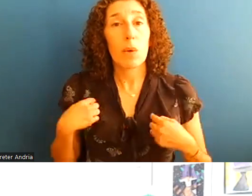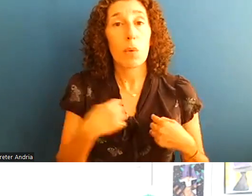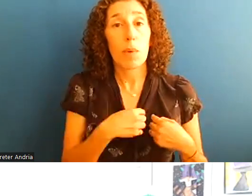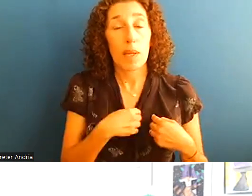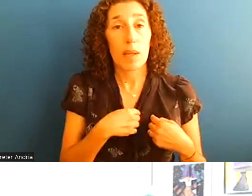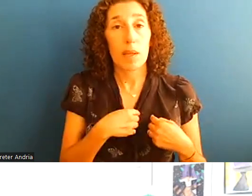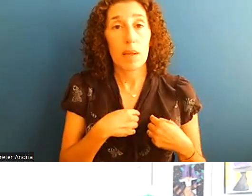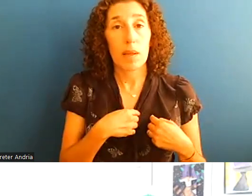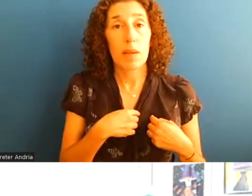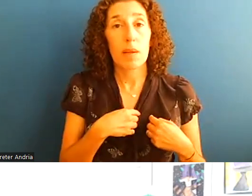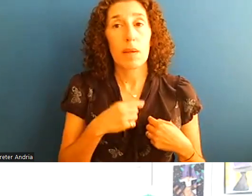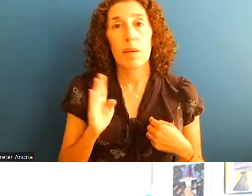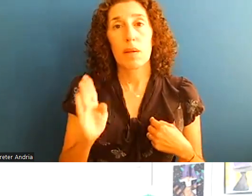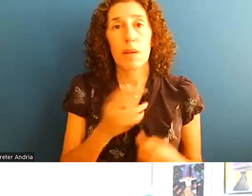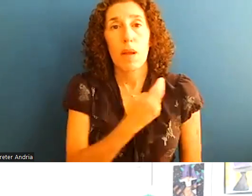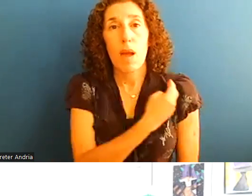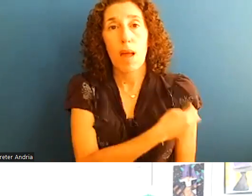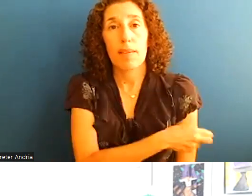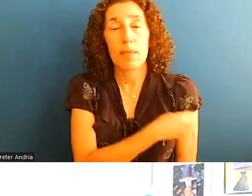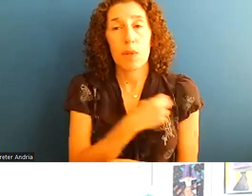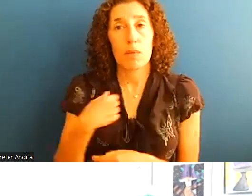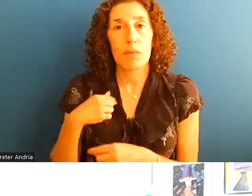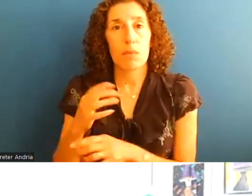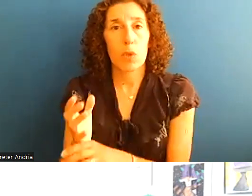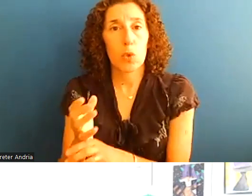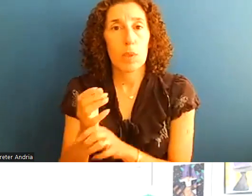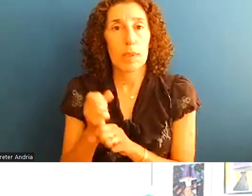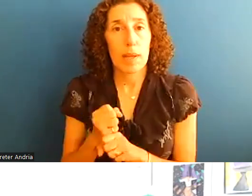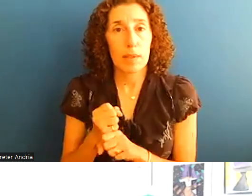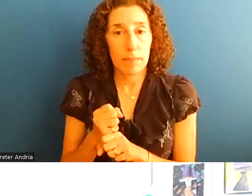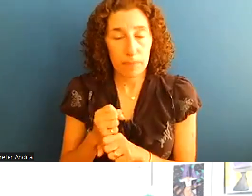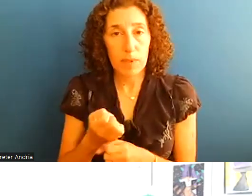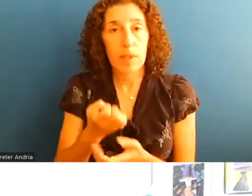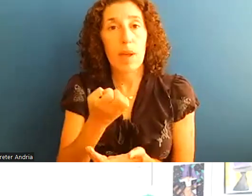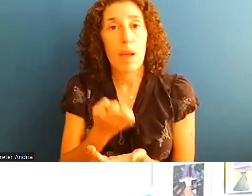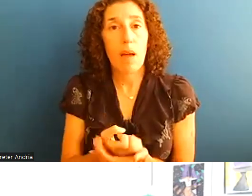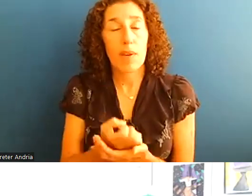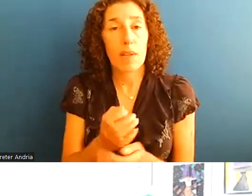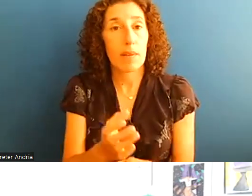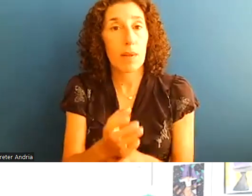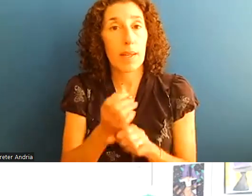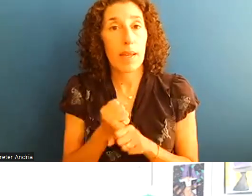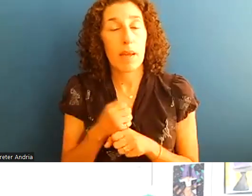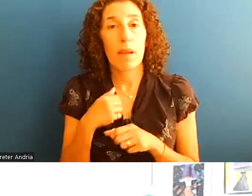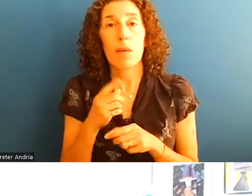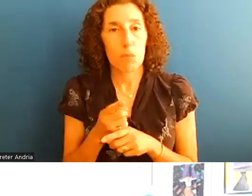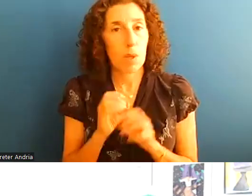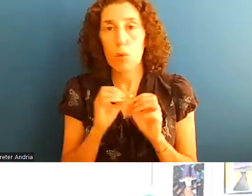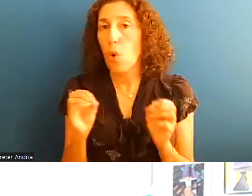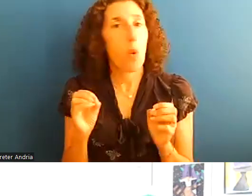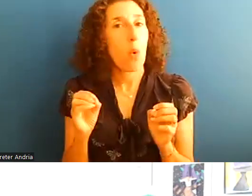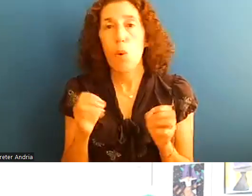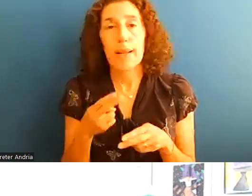no identifying information on any of the evidence, but we collect it and